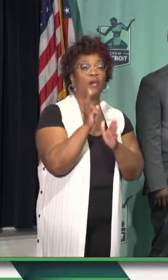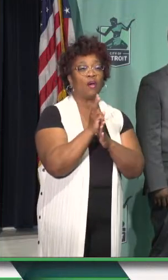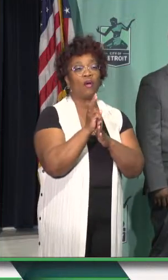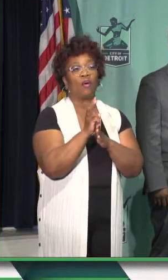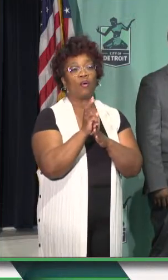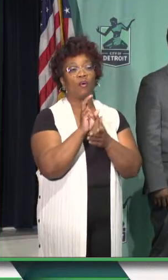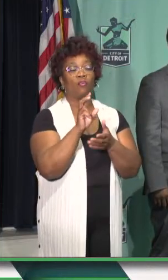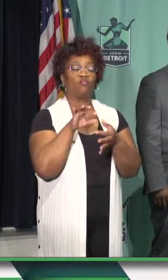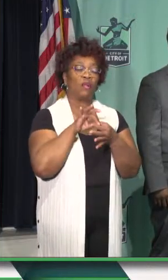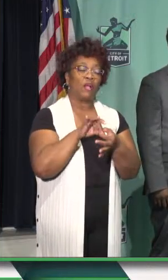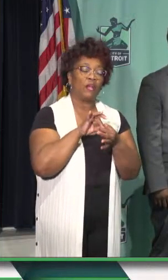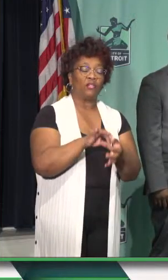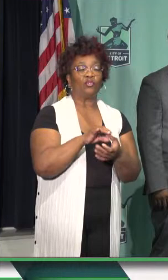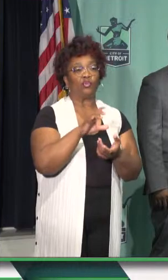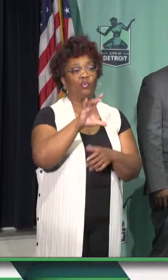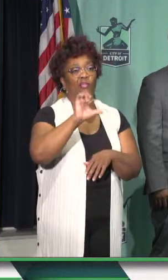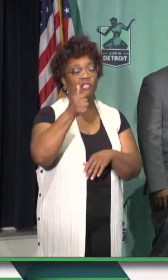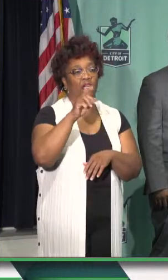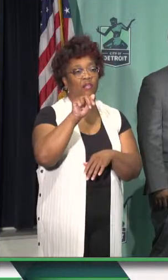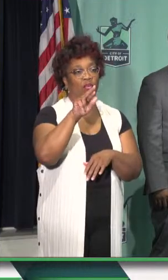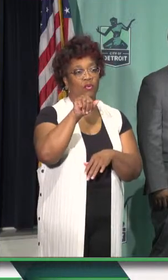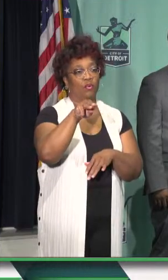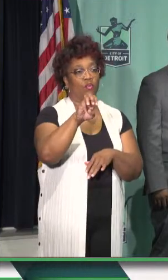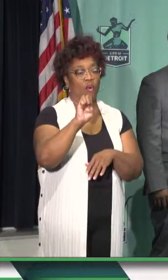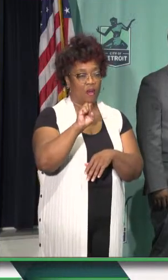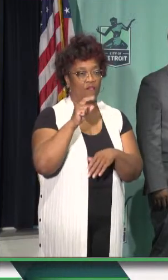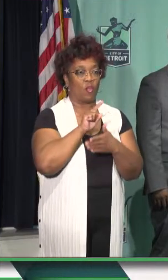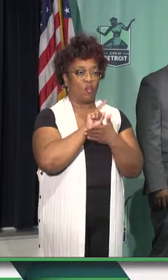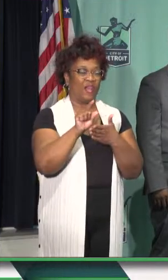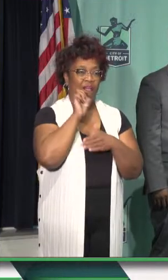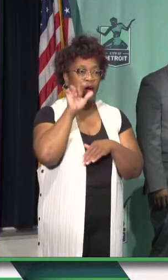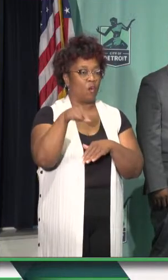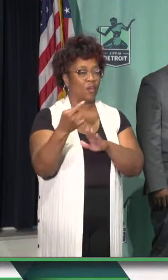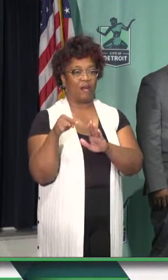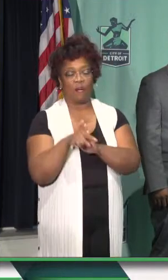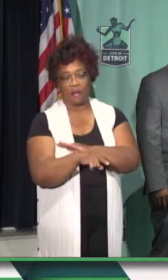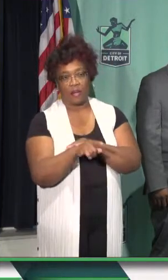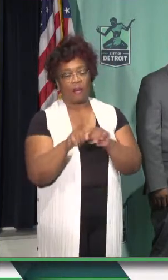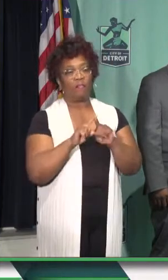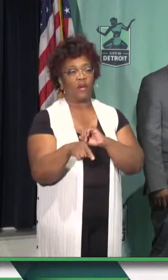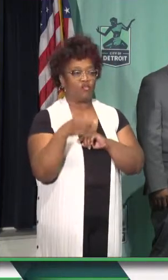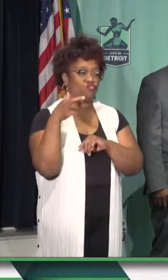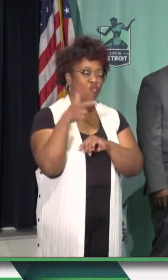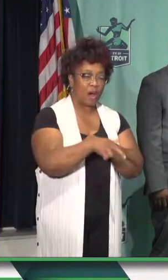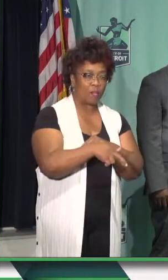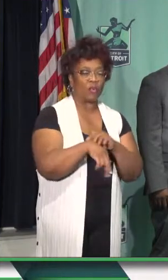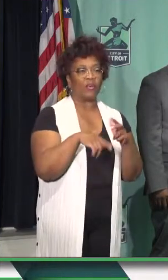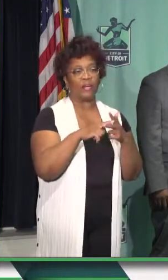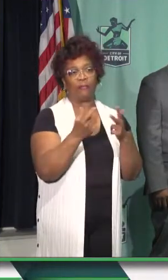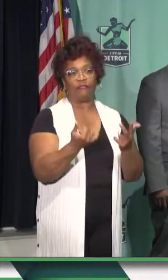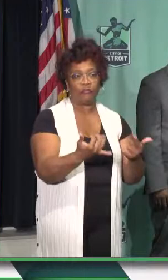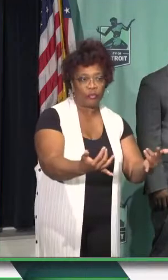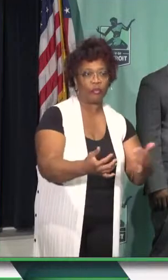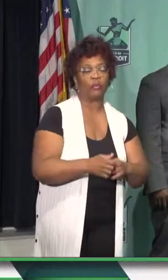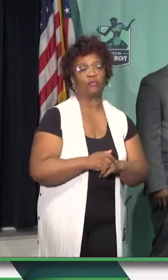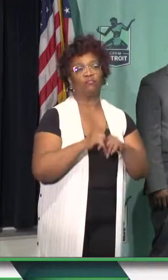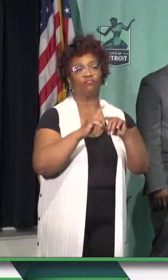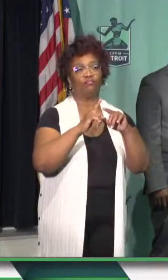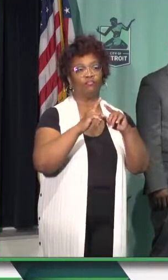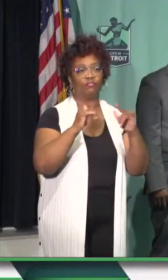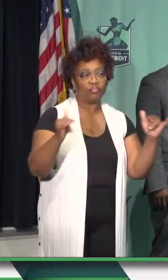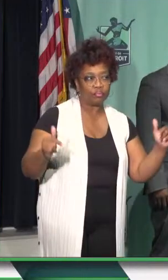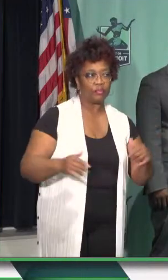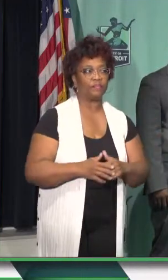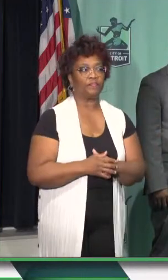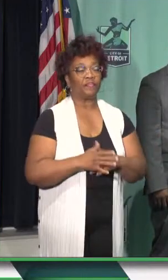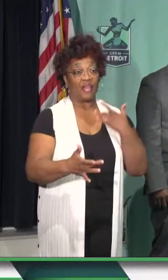anything from arson to armed robbery to larceny. And in addition, the exciting part about today is while